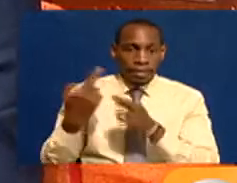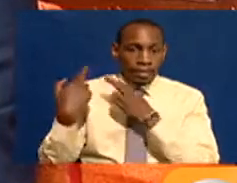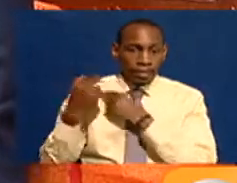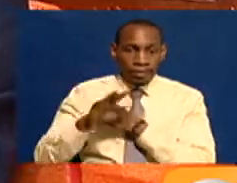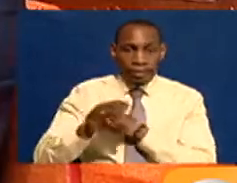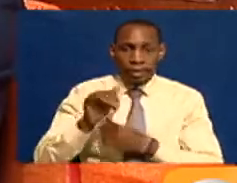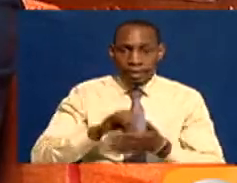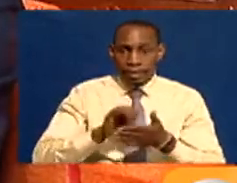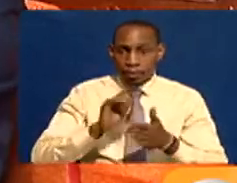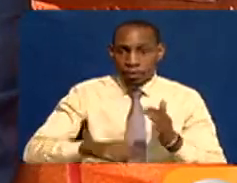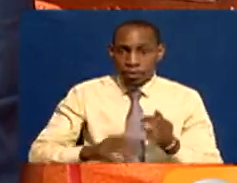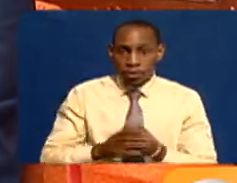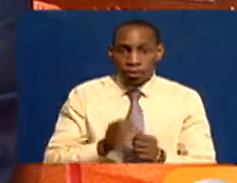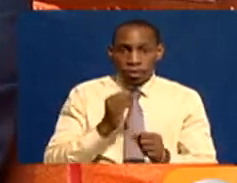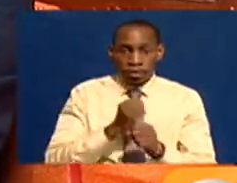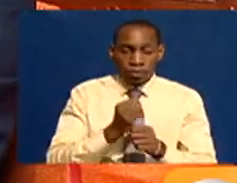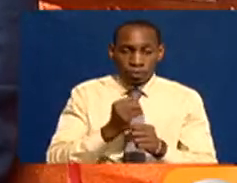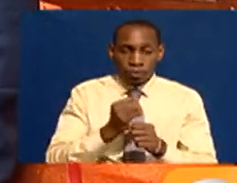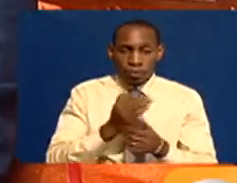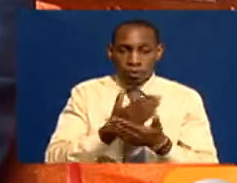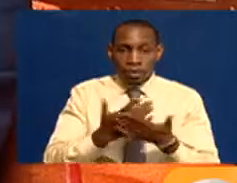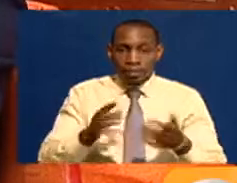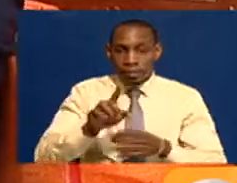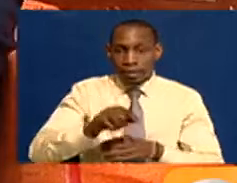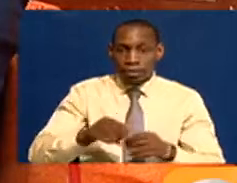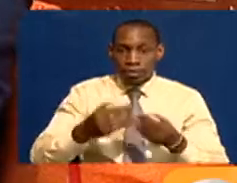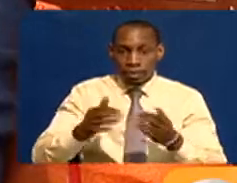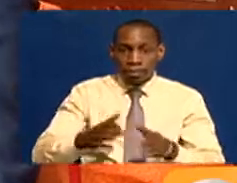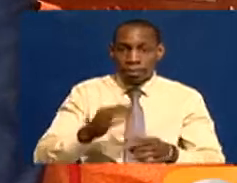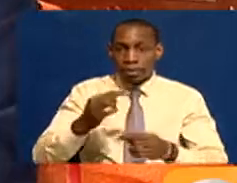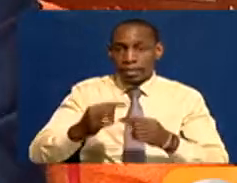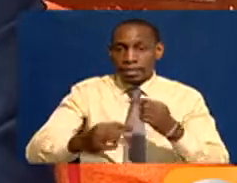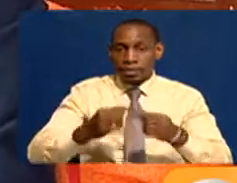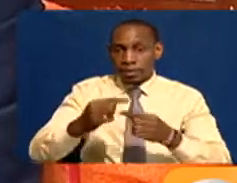that you committed something, you just give way as we proceed,